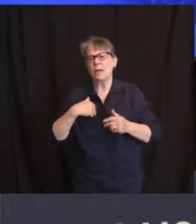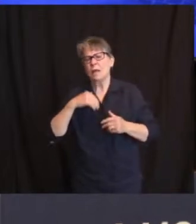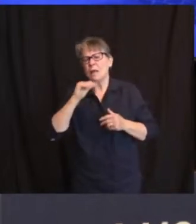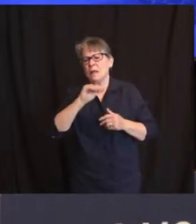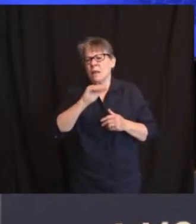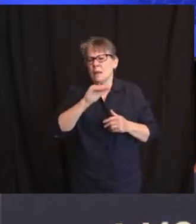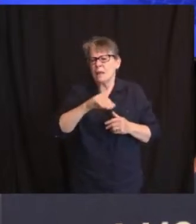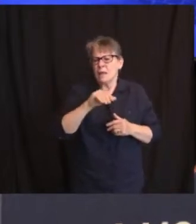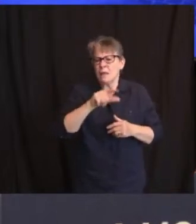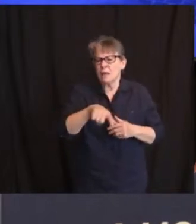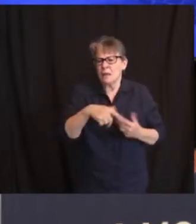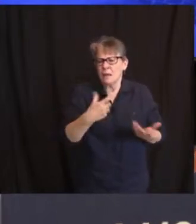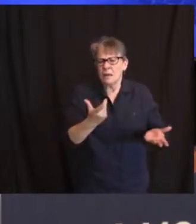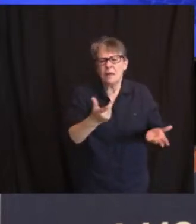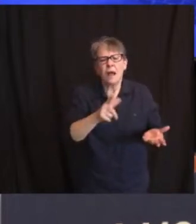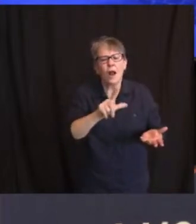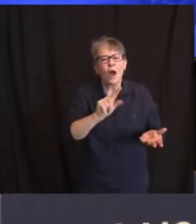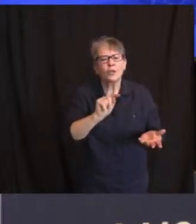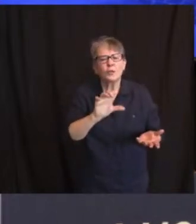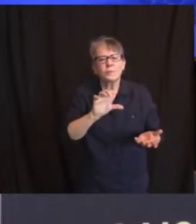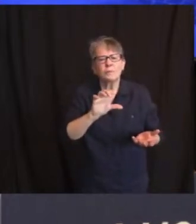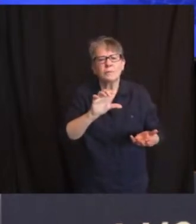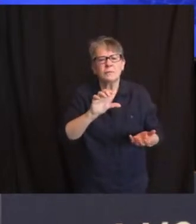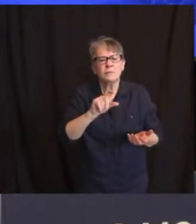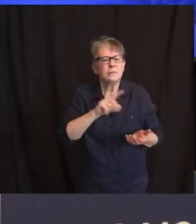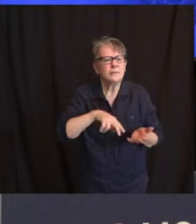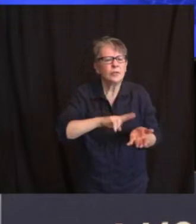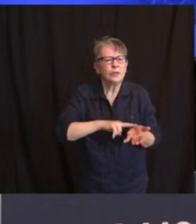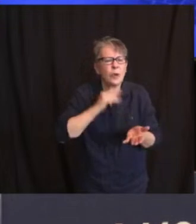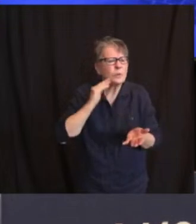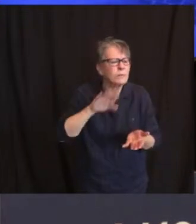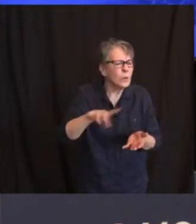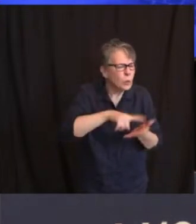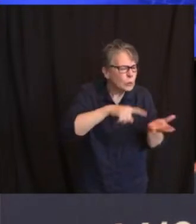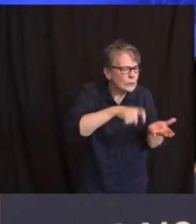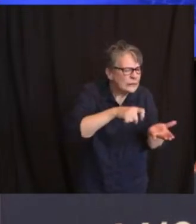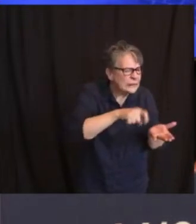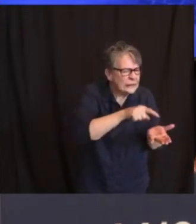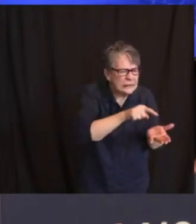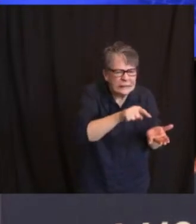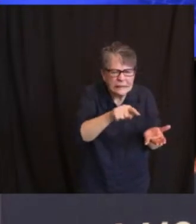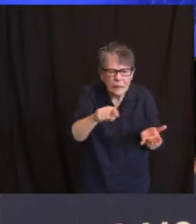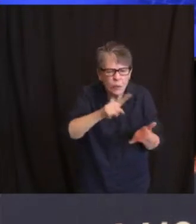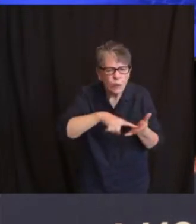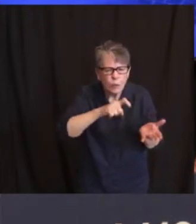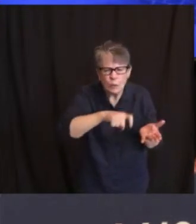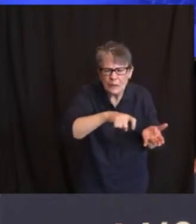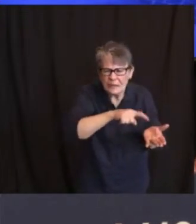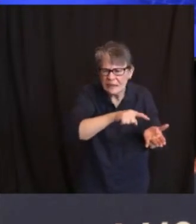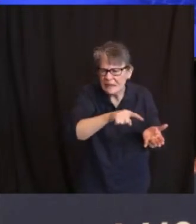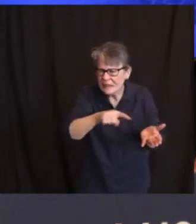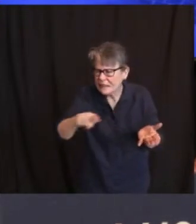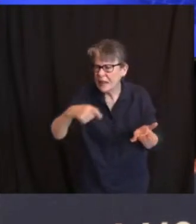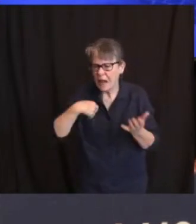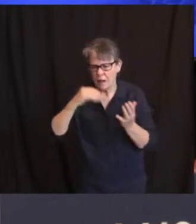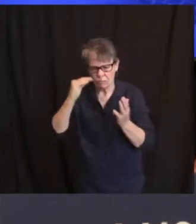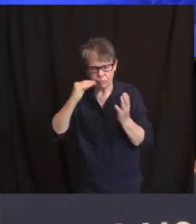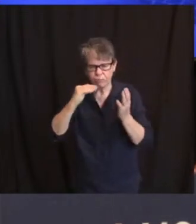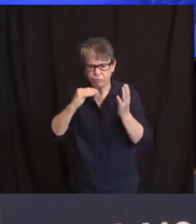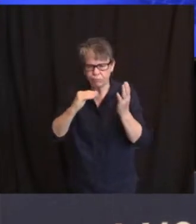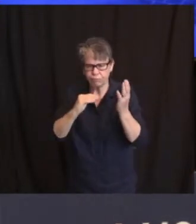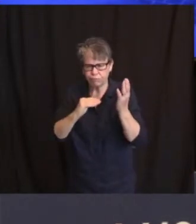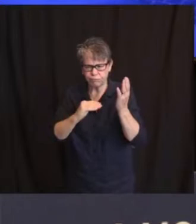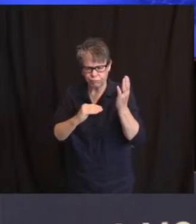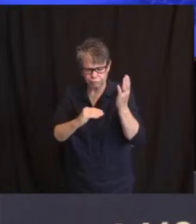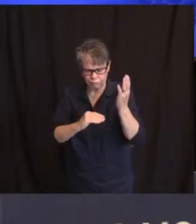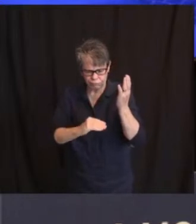we're tracking that as well, which then feeds into that algorithm and allocation method that we use every day. So it